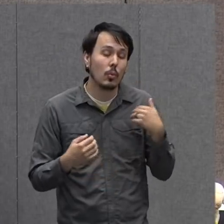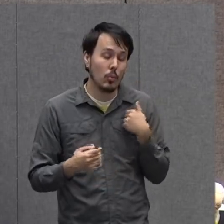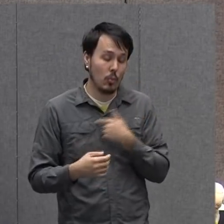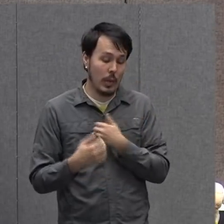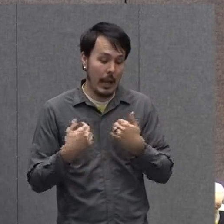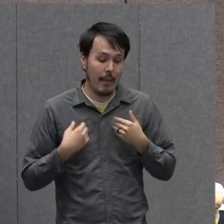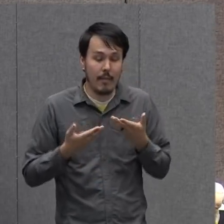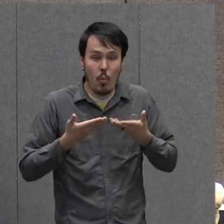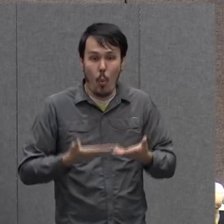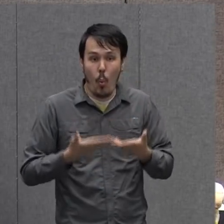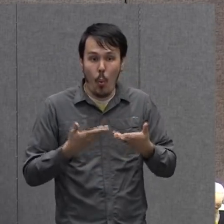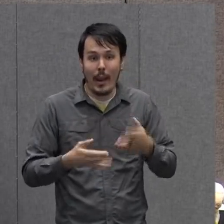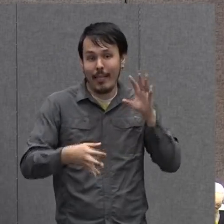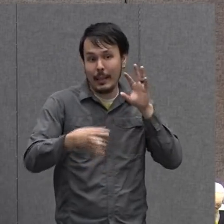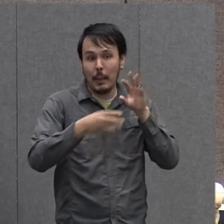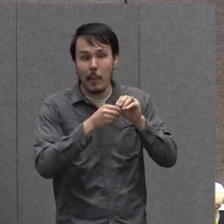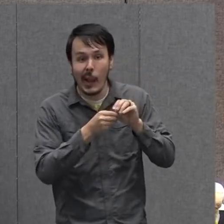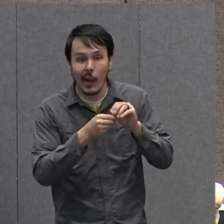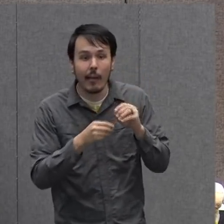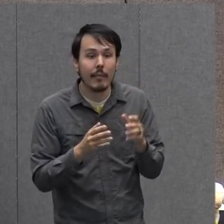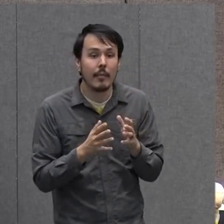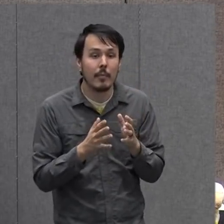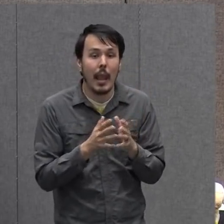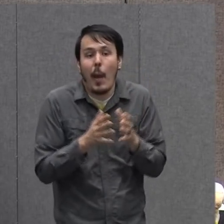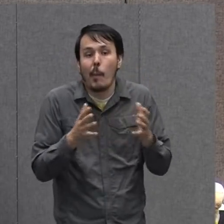our mass